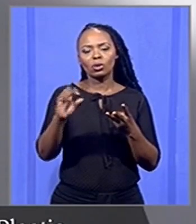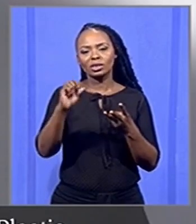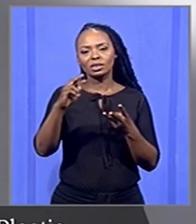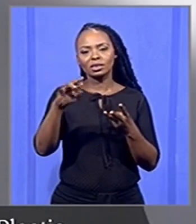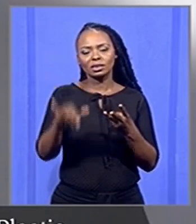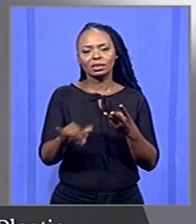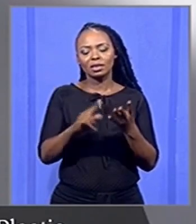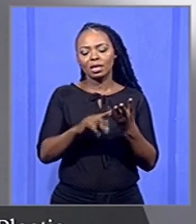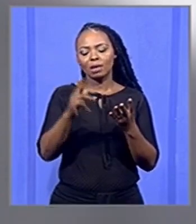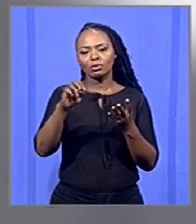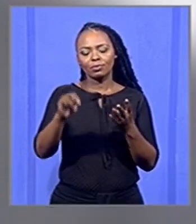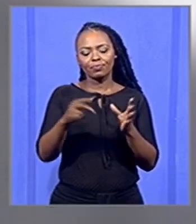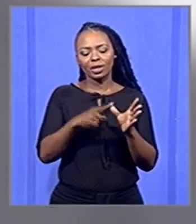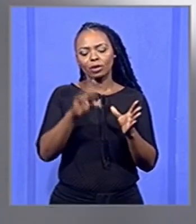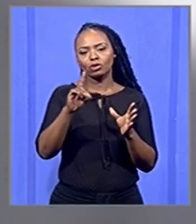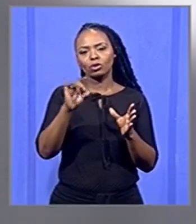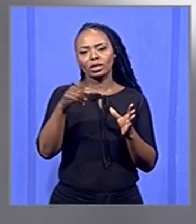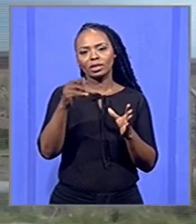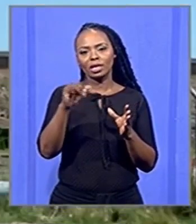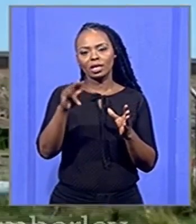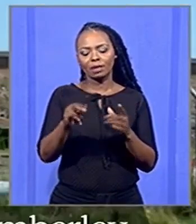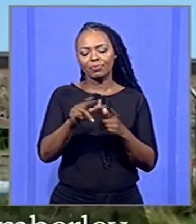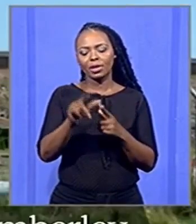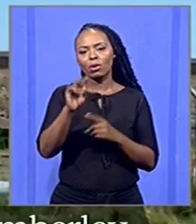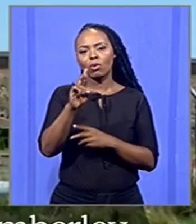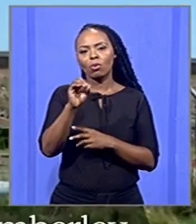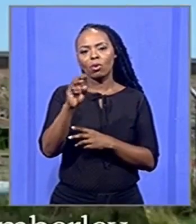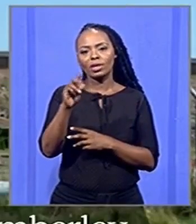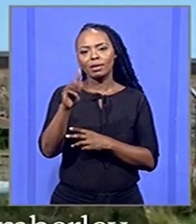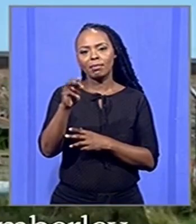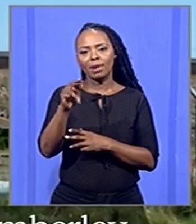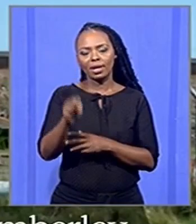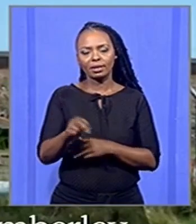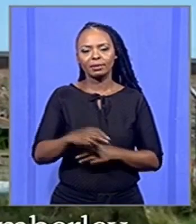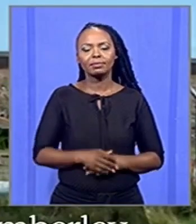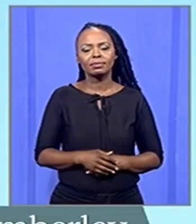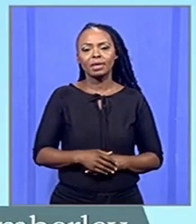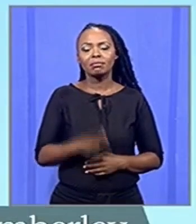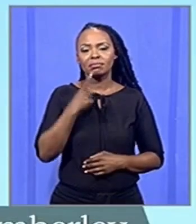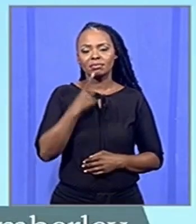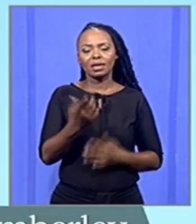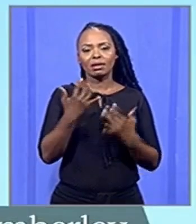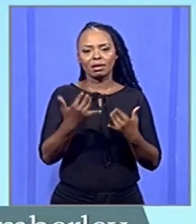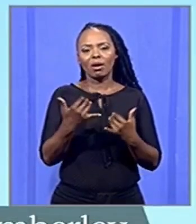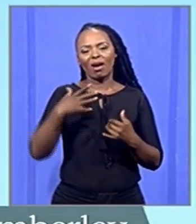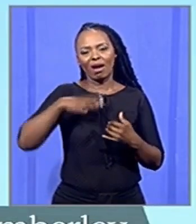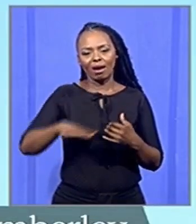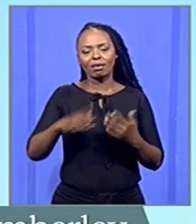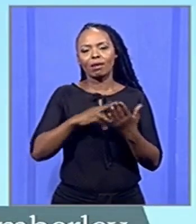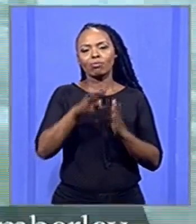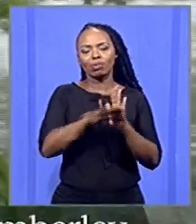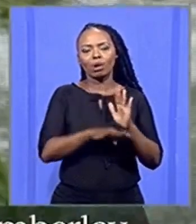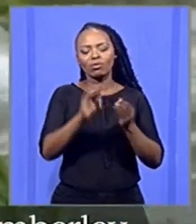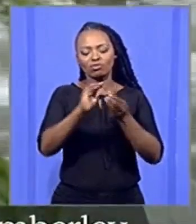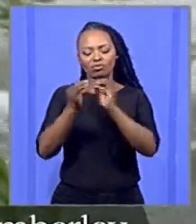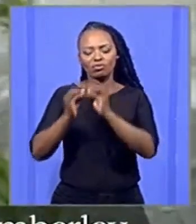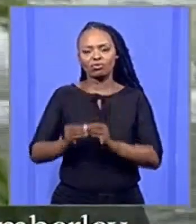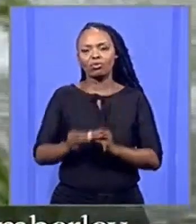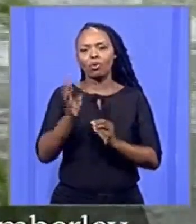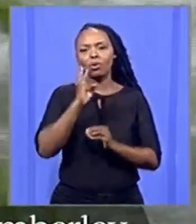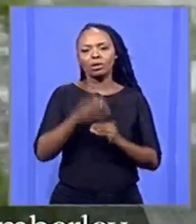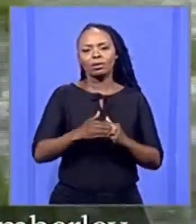Kaptutau, John Daga and Roodepan. Motibi o tlhalosa ha batla kenya tshebetsong lenaneo le leng la phepelo ya metsi ka morao